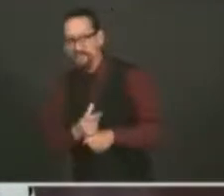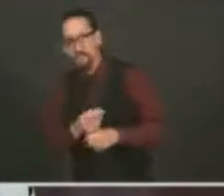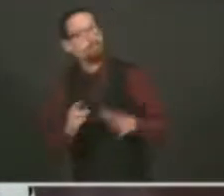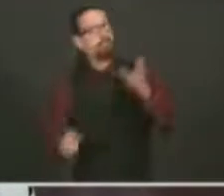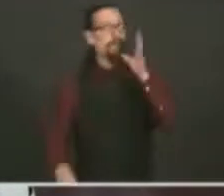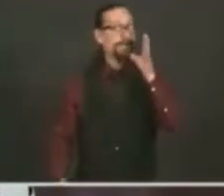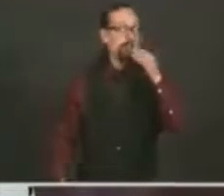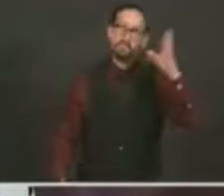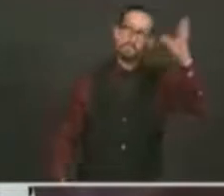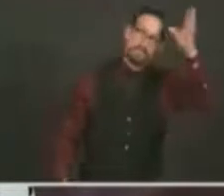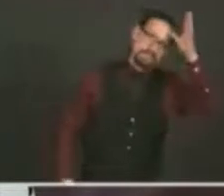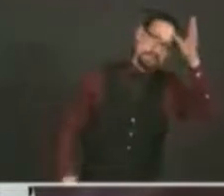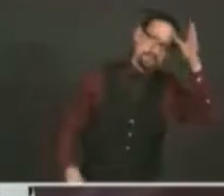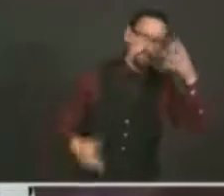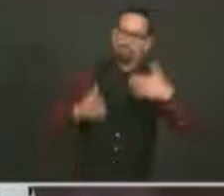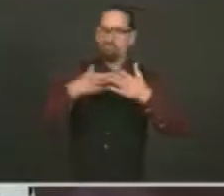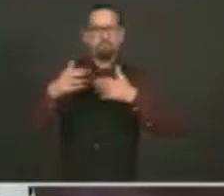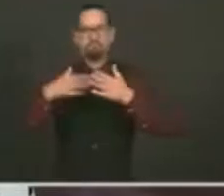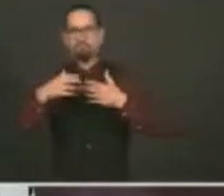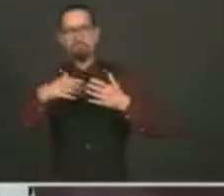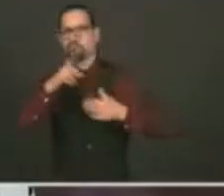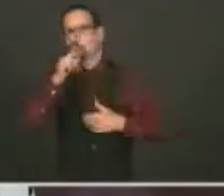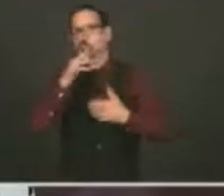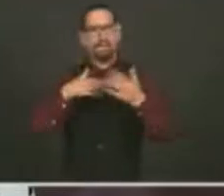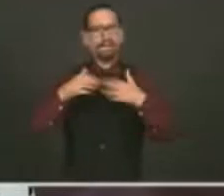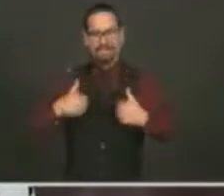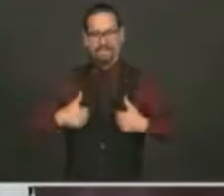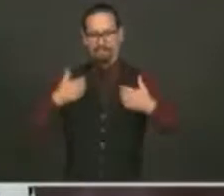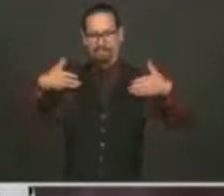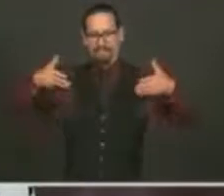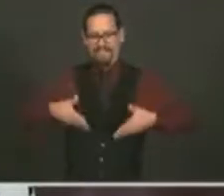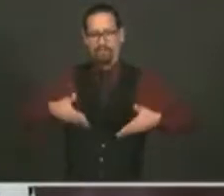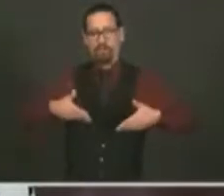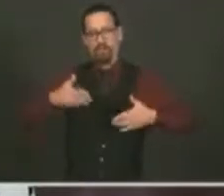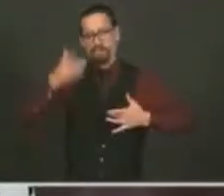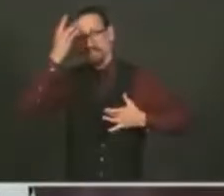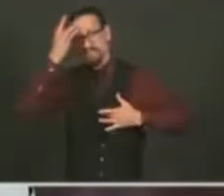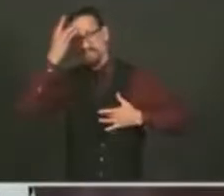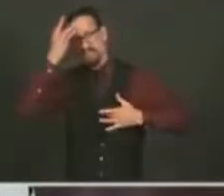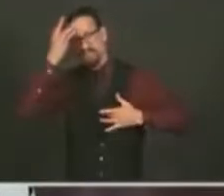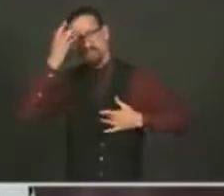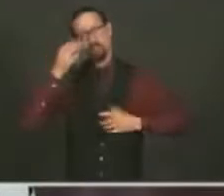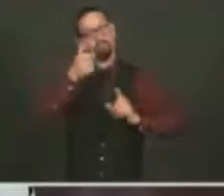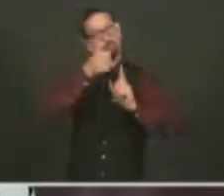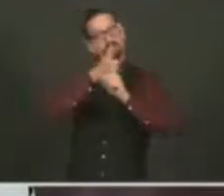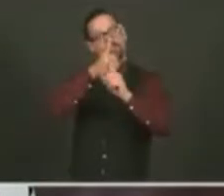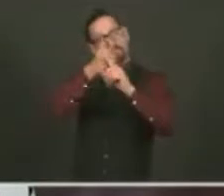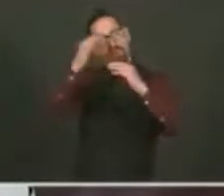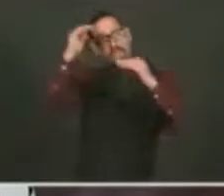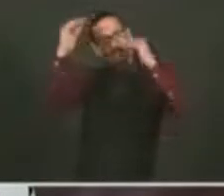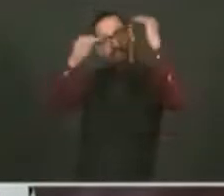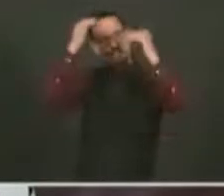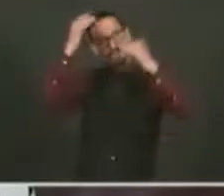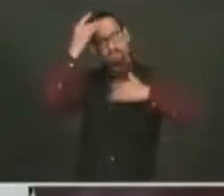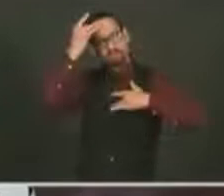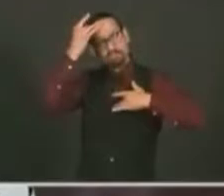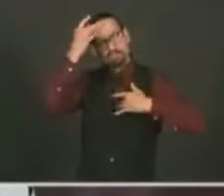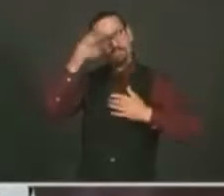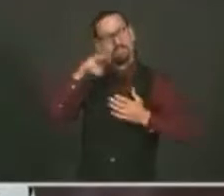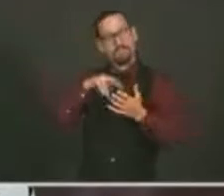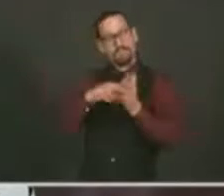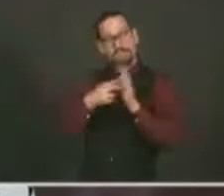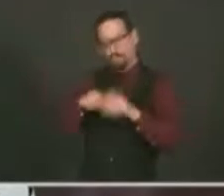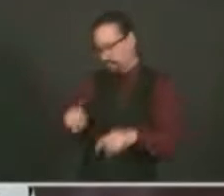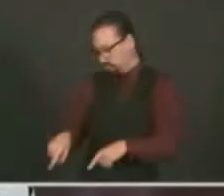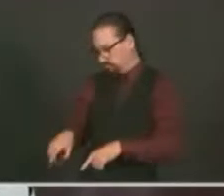If you, as the adult in the household, have symptoms of COVID-19, your kids cannot go to school